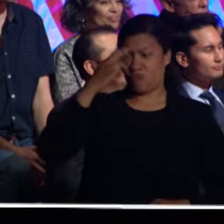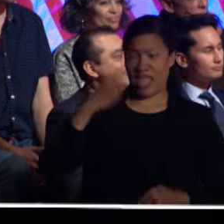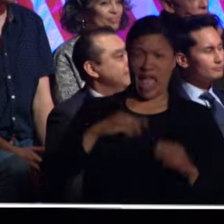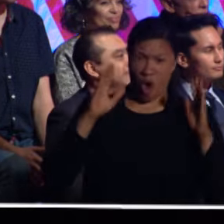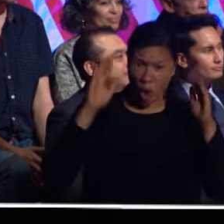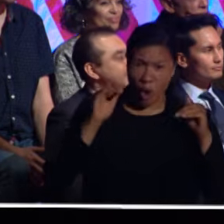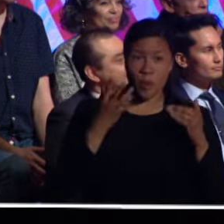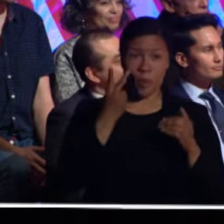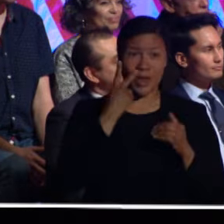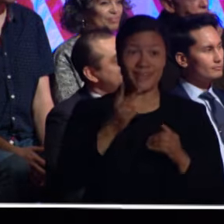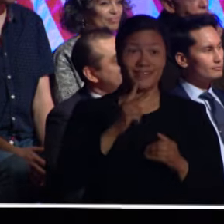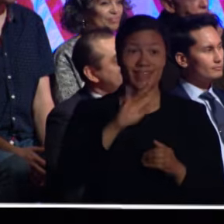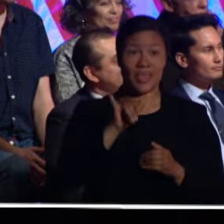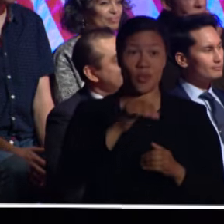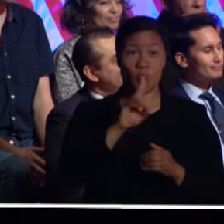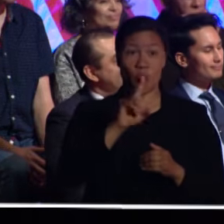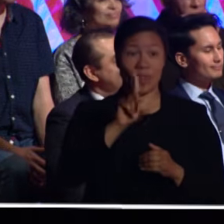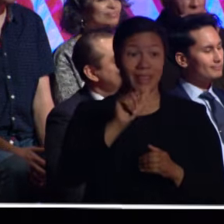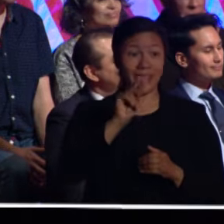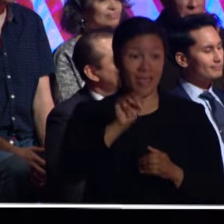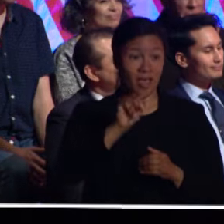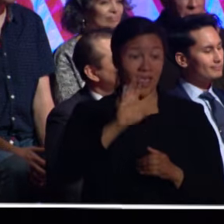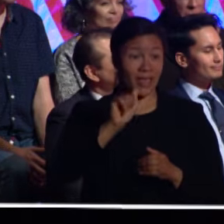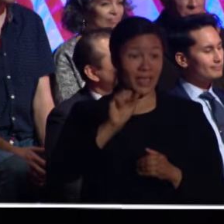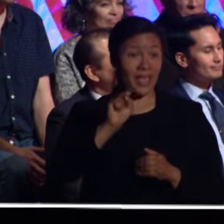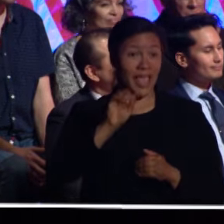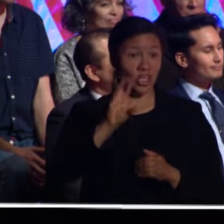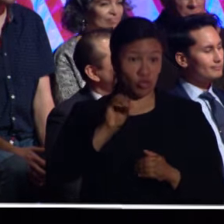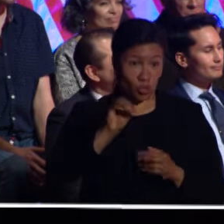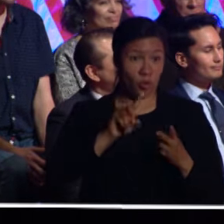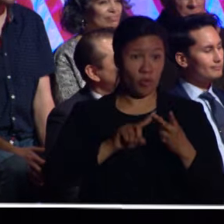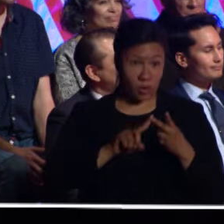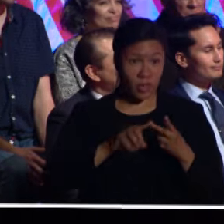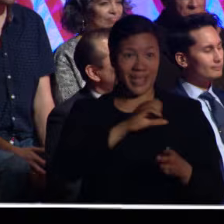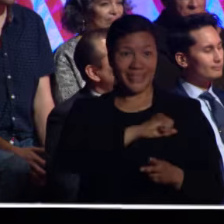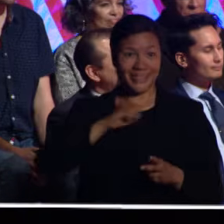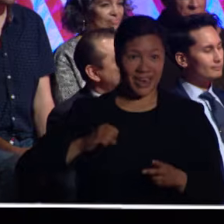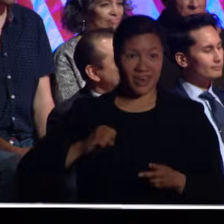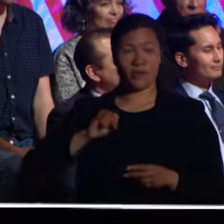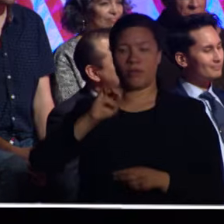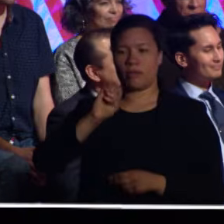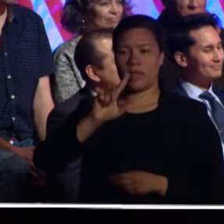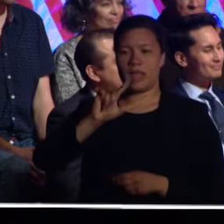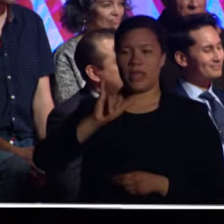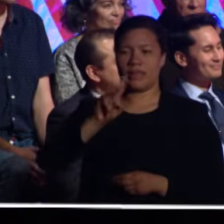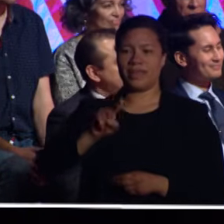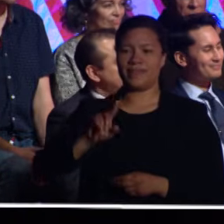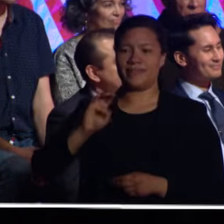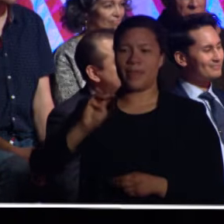to see Julian Castro and Senator Elizabeth Warren